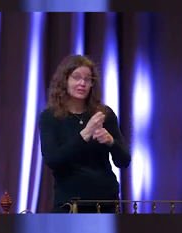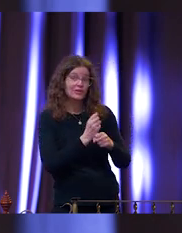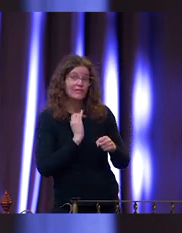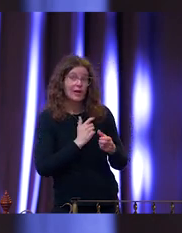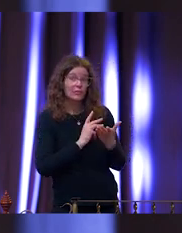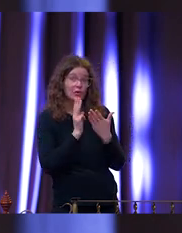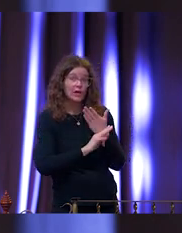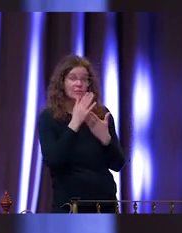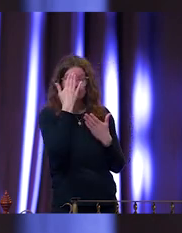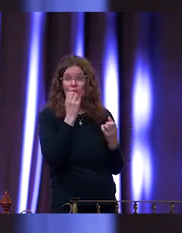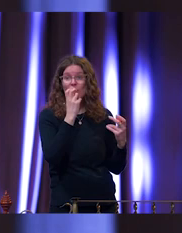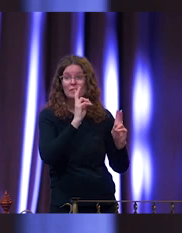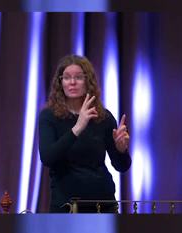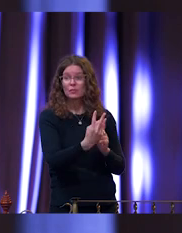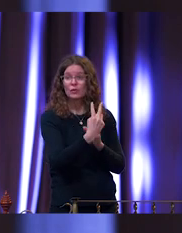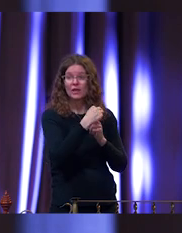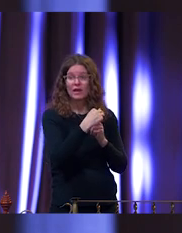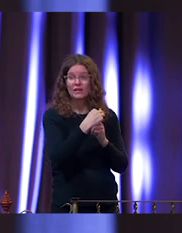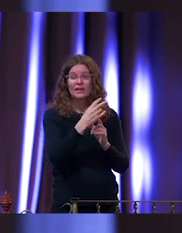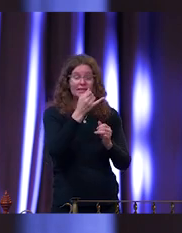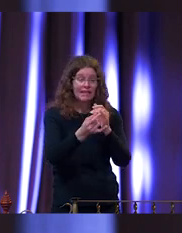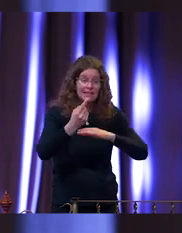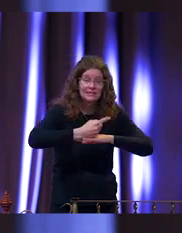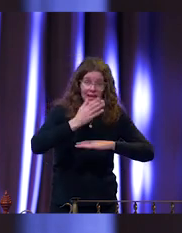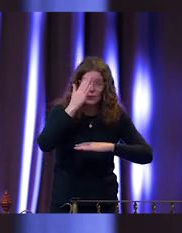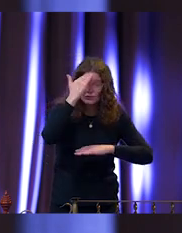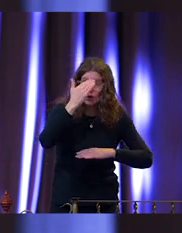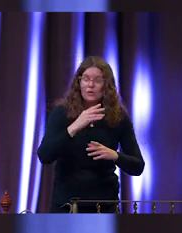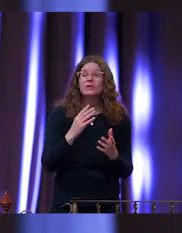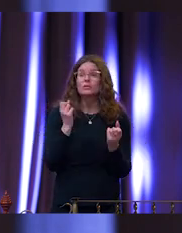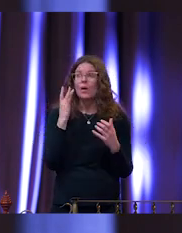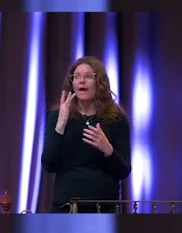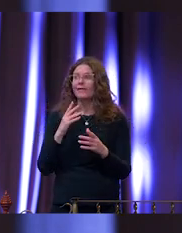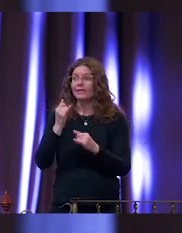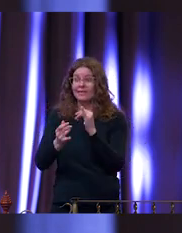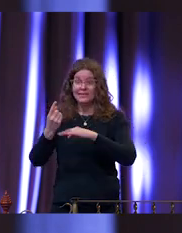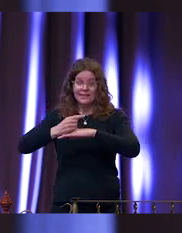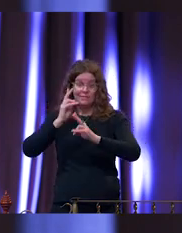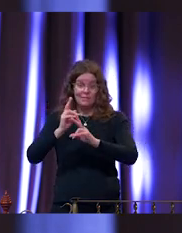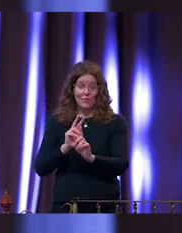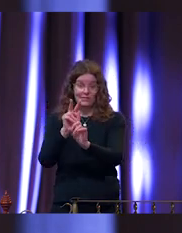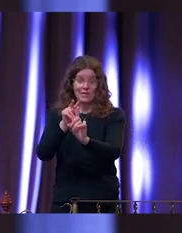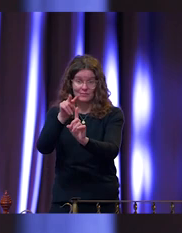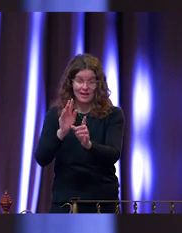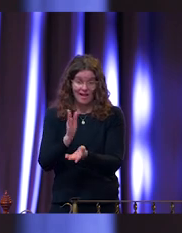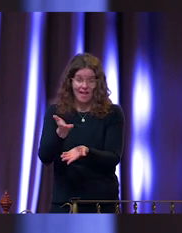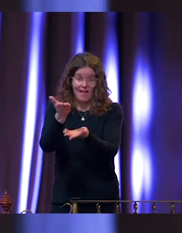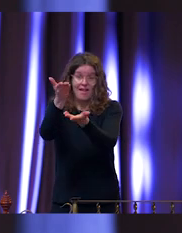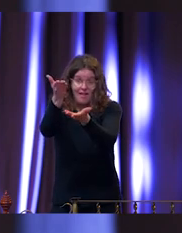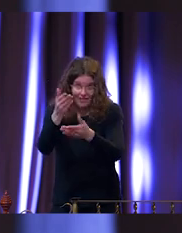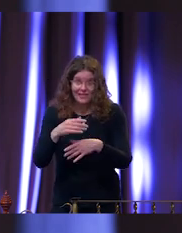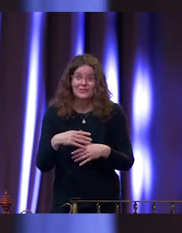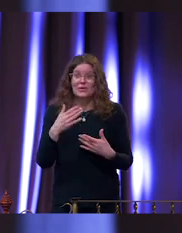are applying. We won't know until the very last day because a lot of folks will submit on the very last day. And so I can't tell you what the